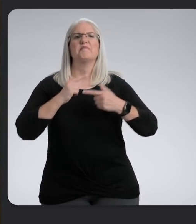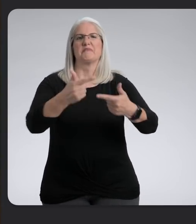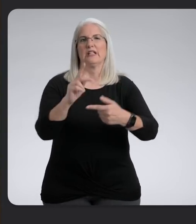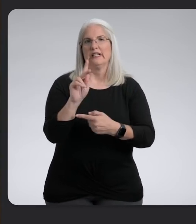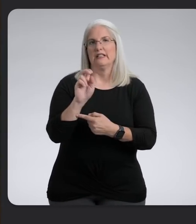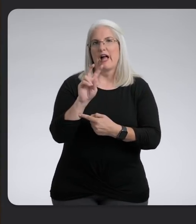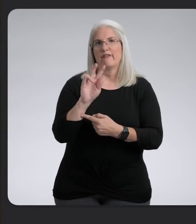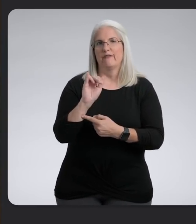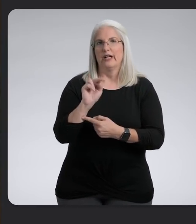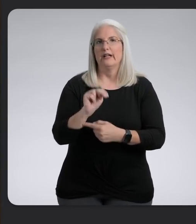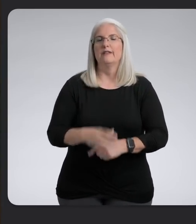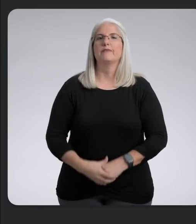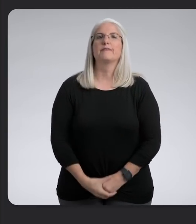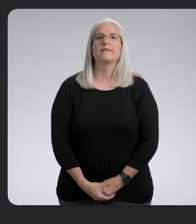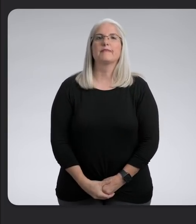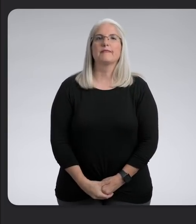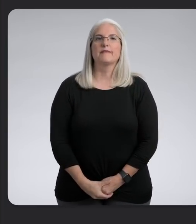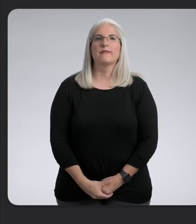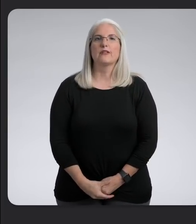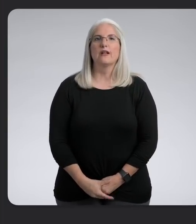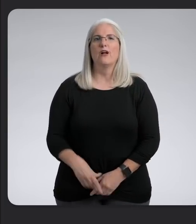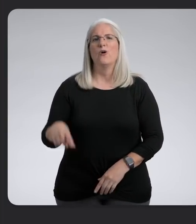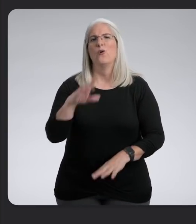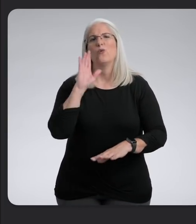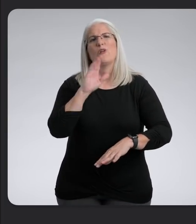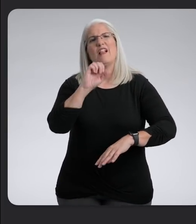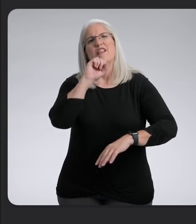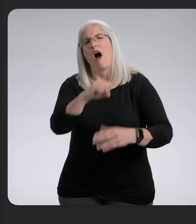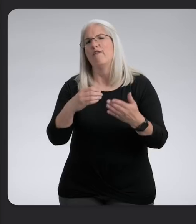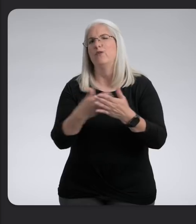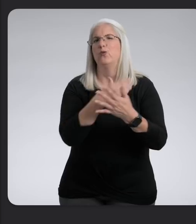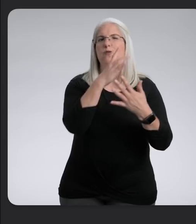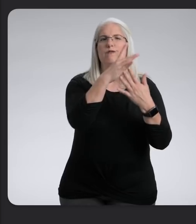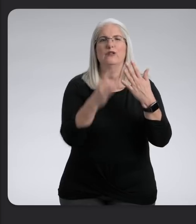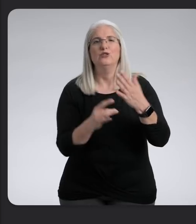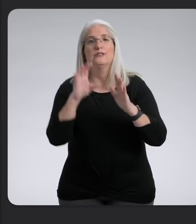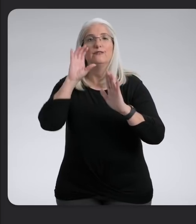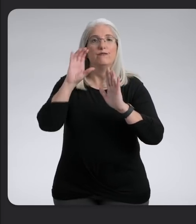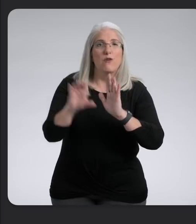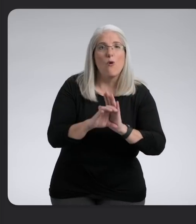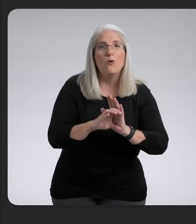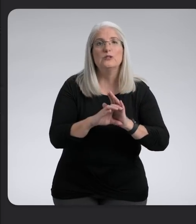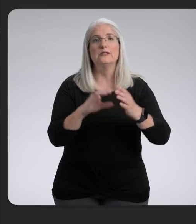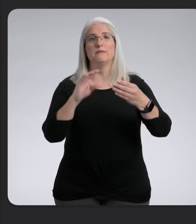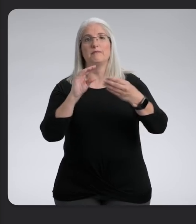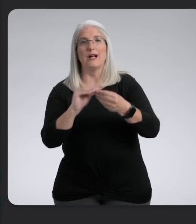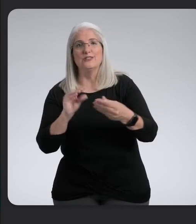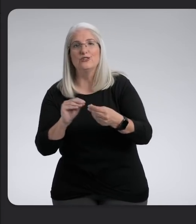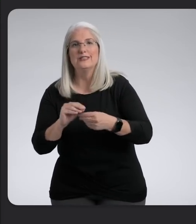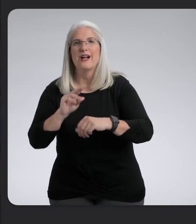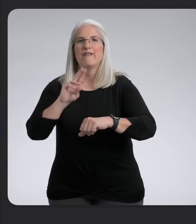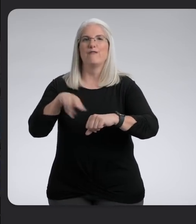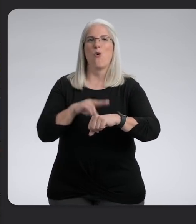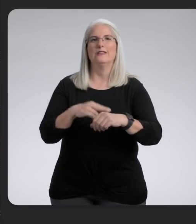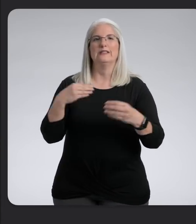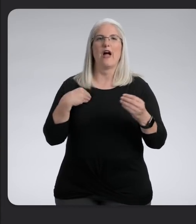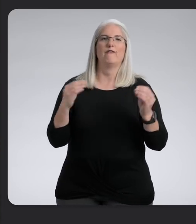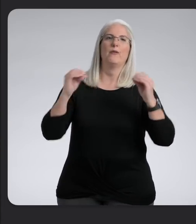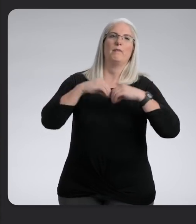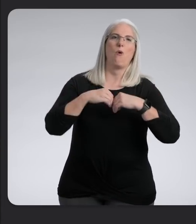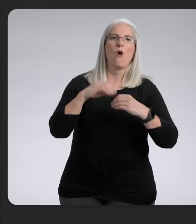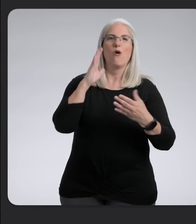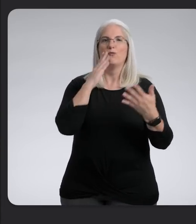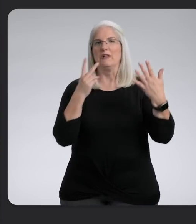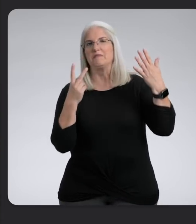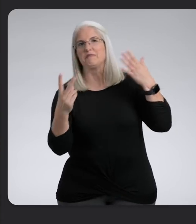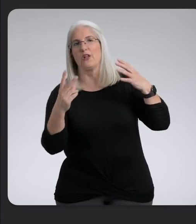We think you're gonna love these new features in Photos and Messages. And of course, there's so much more, including next hour precipitation, support